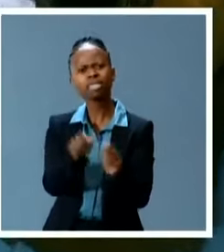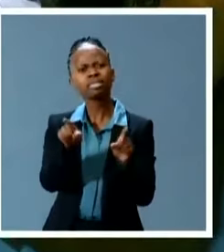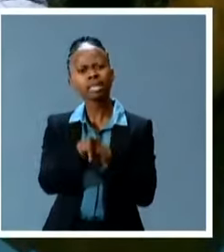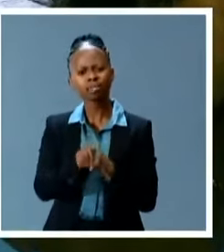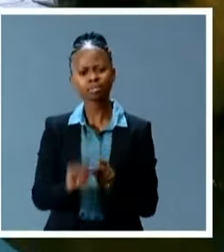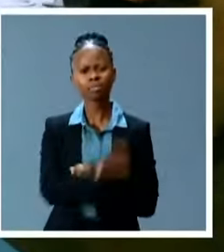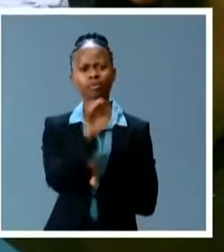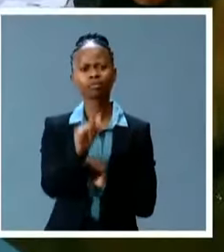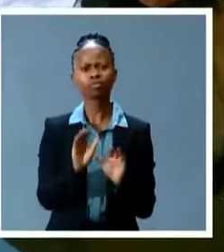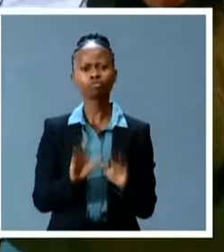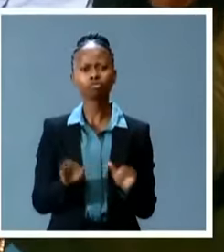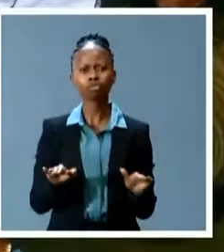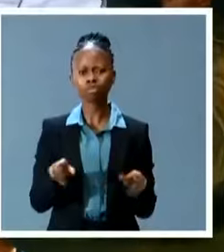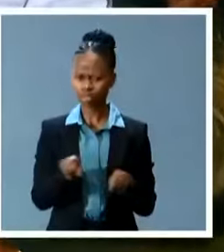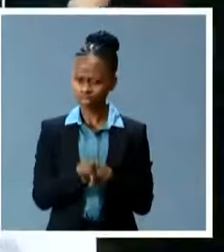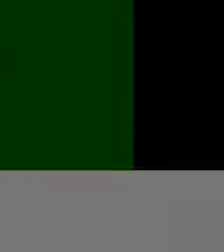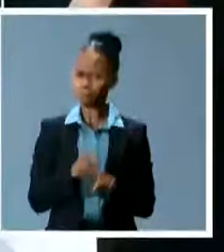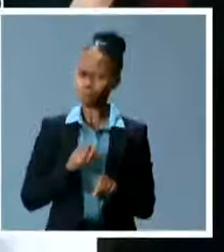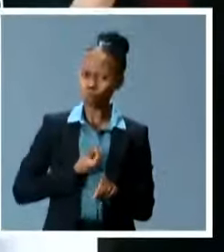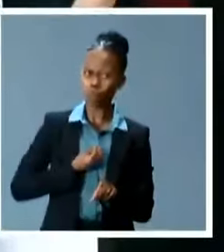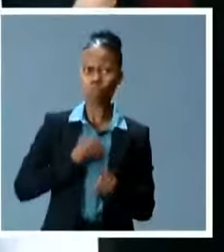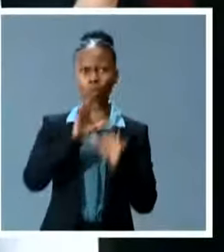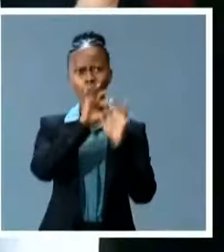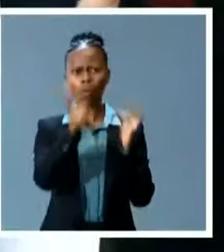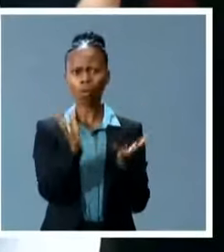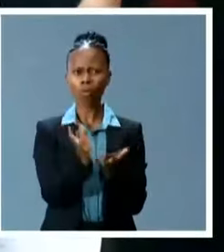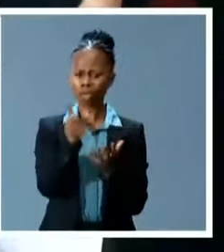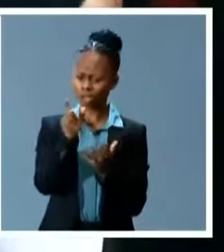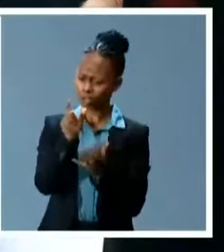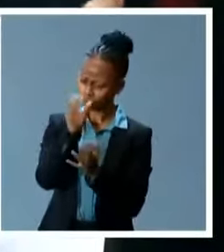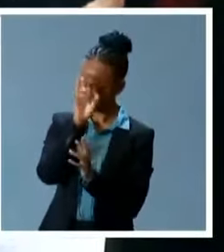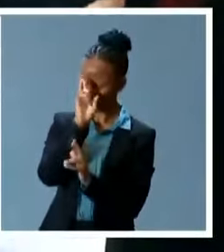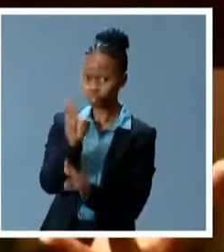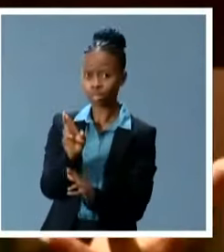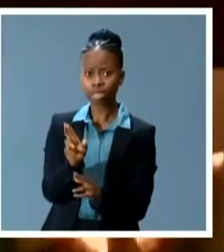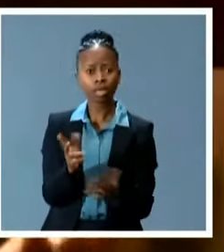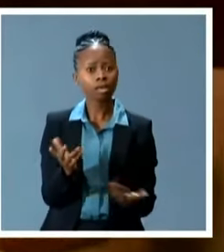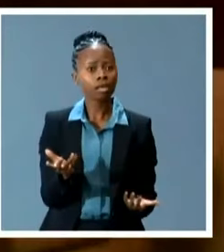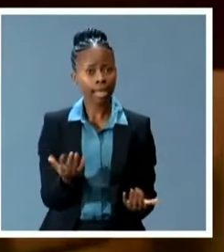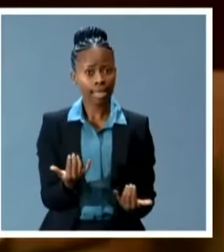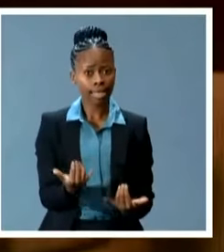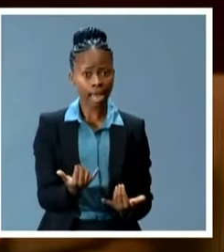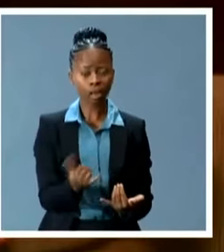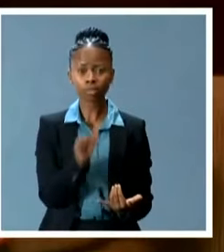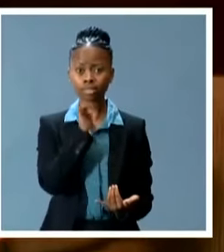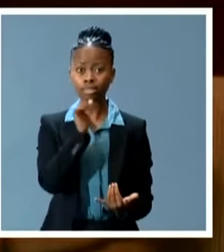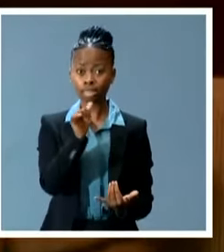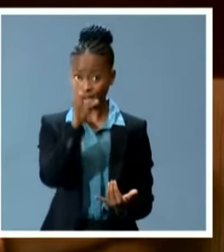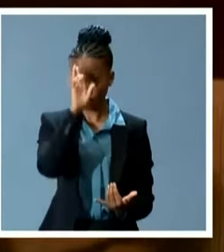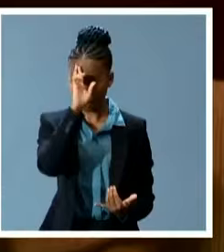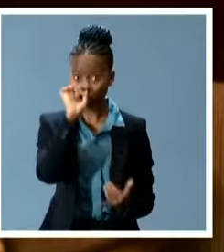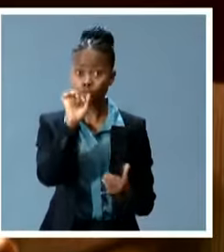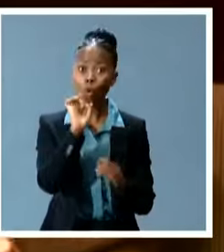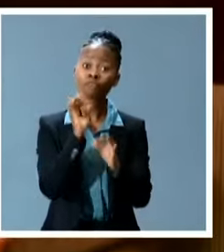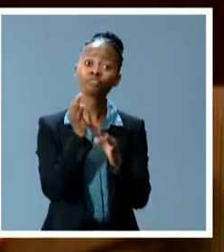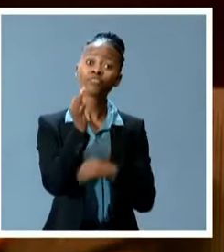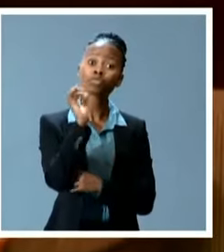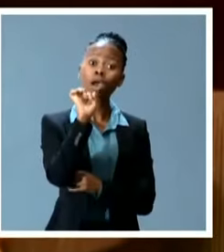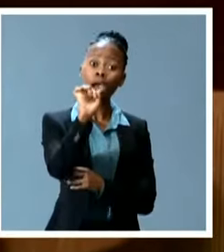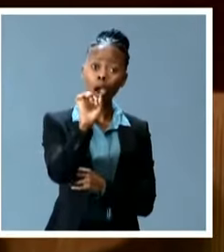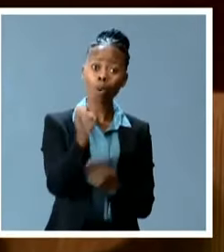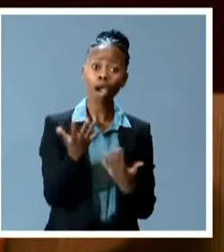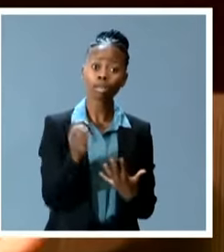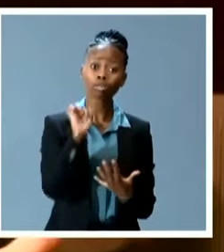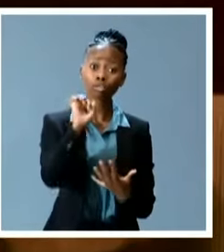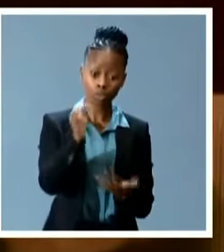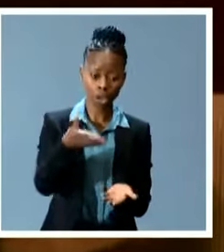in general, for the world, for everybody to realize. You know, like now, I think that the saying is like, it's in your hands. That's what the legacy institutions